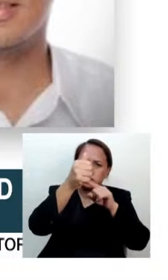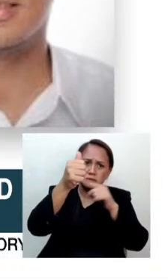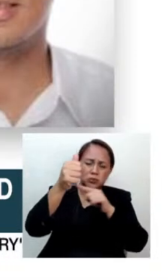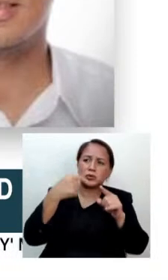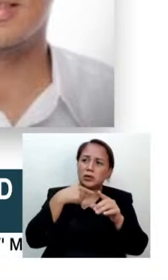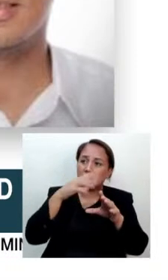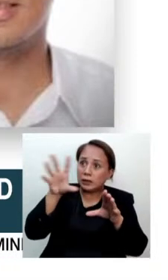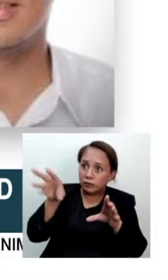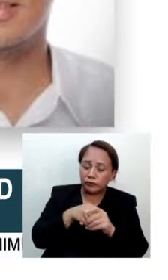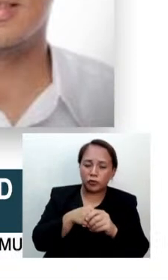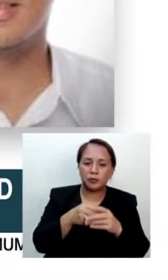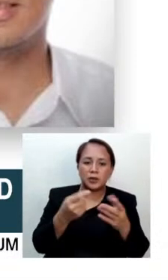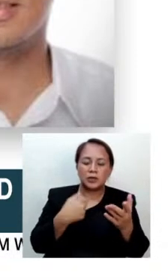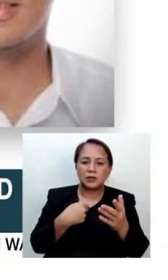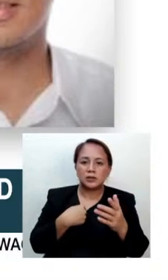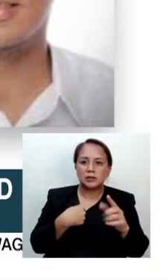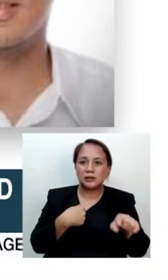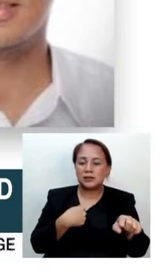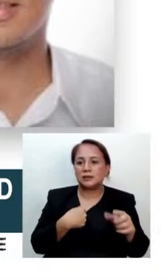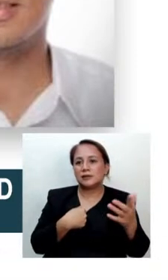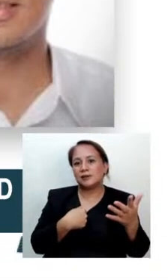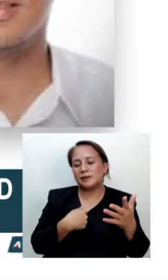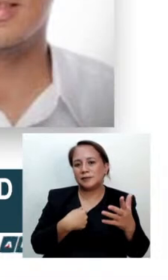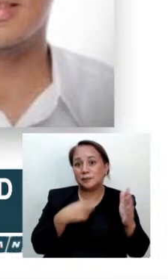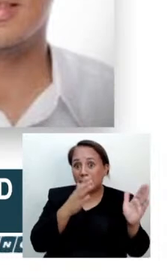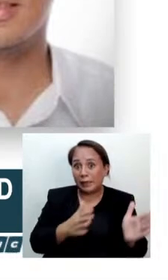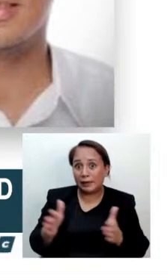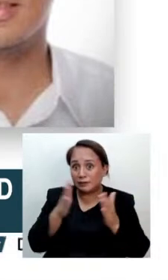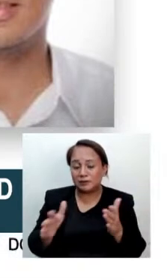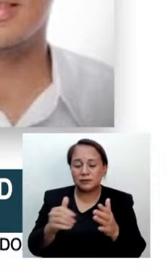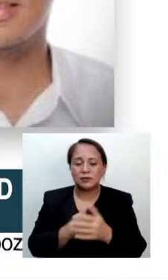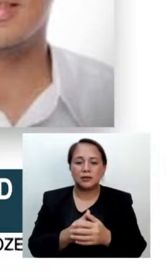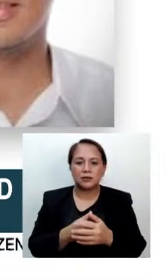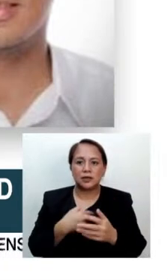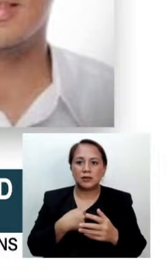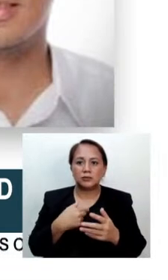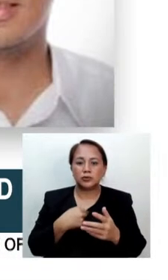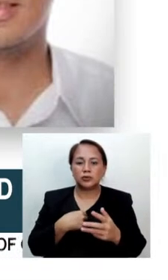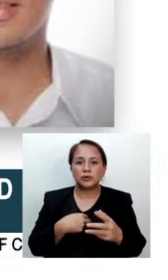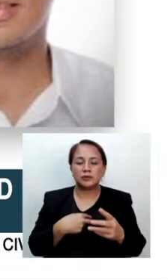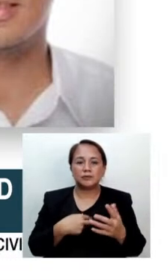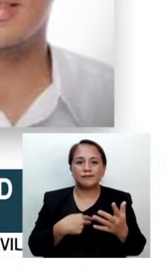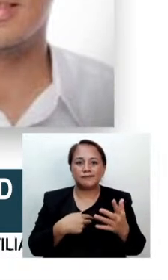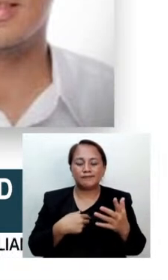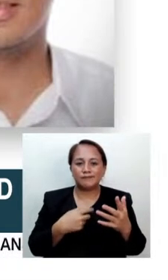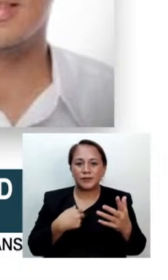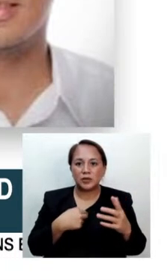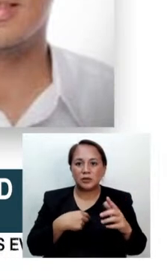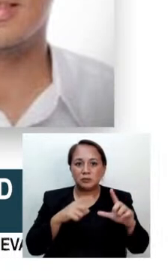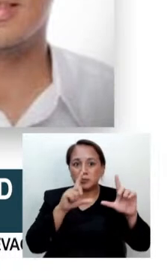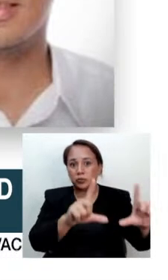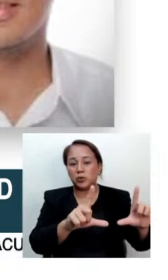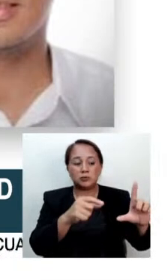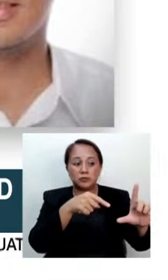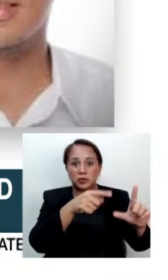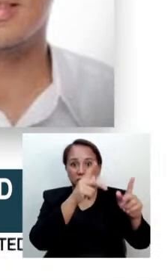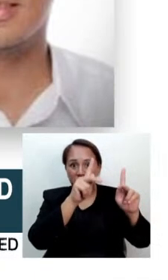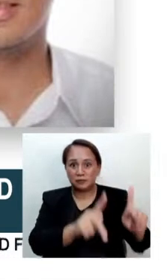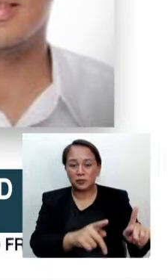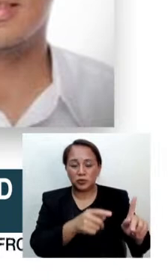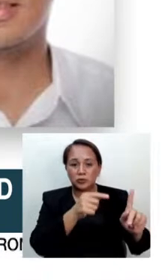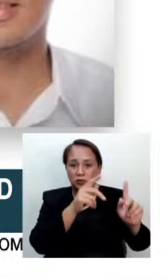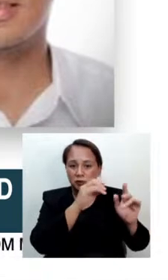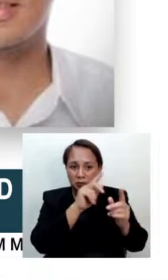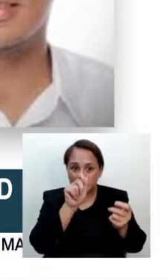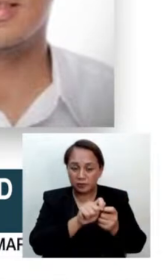this sinister plot and the greatest frame up in Philippines history against a particular individual. It is important for